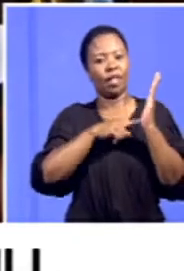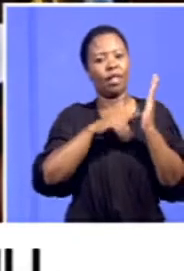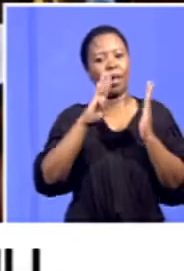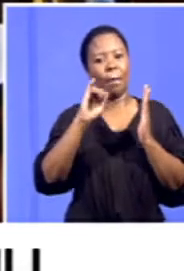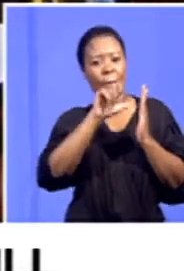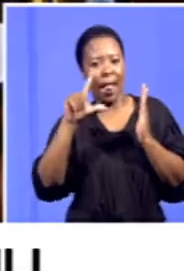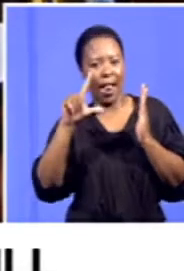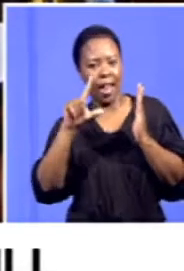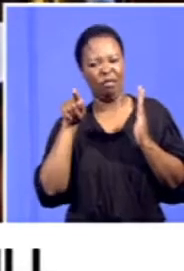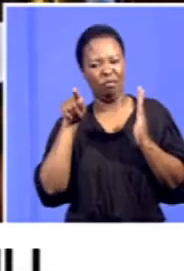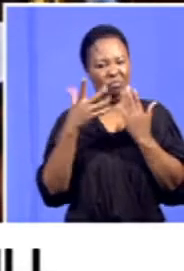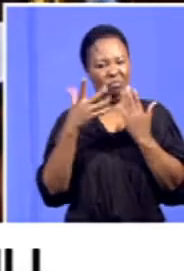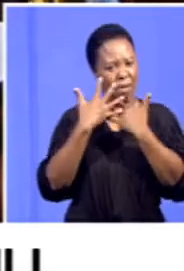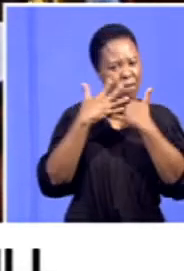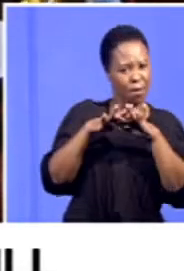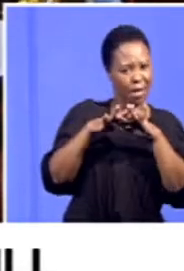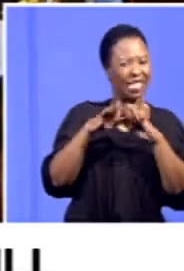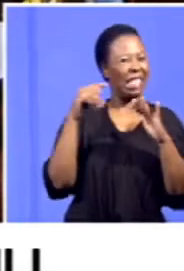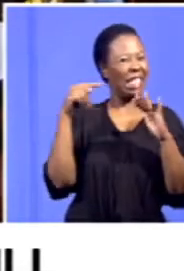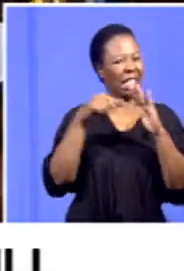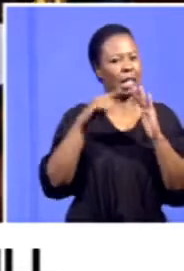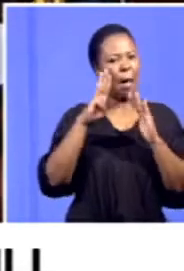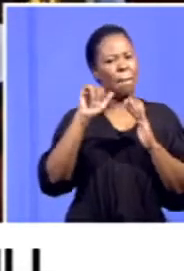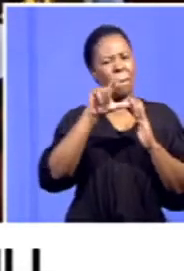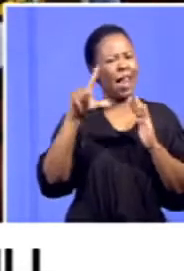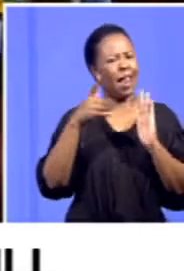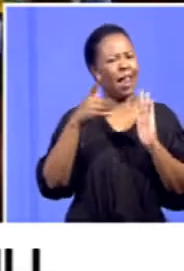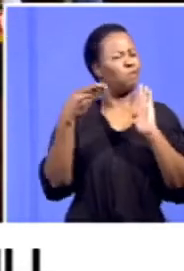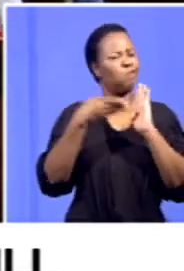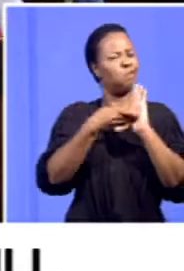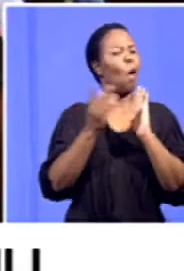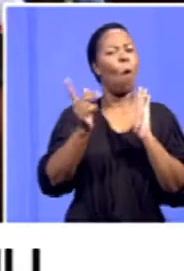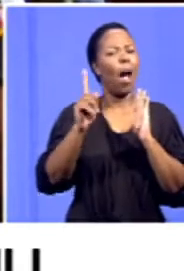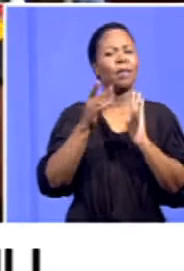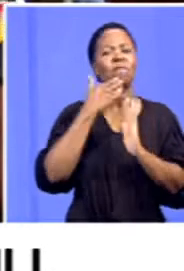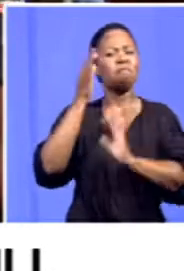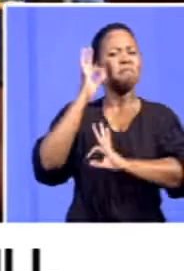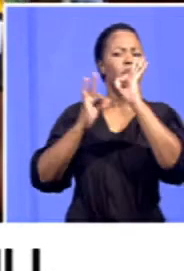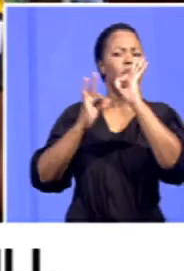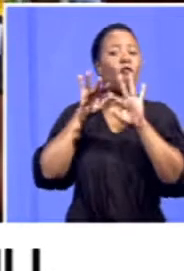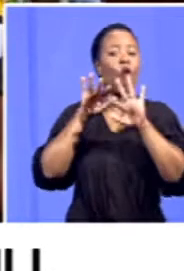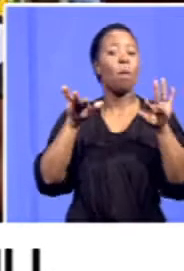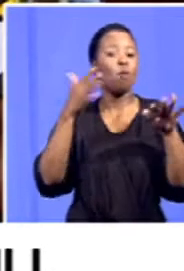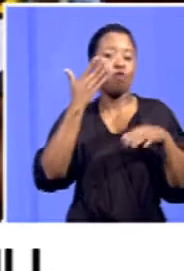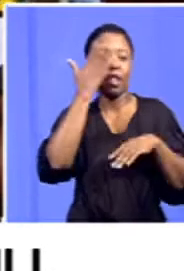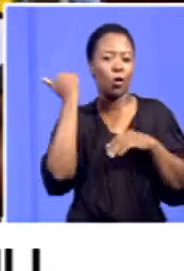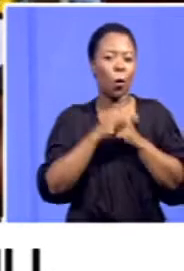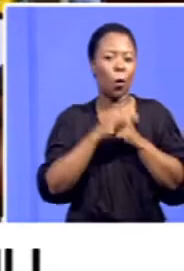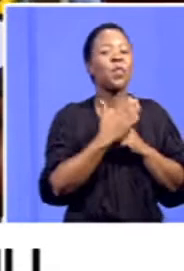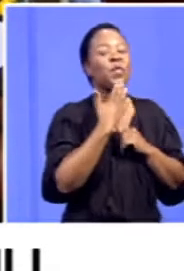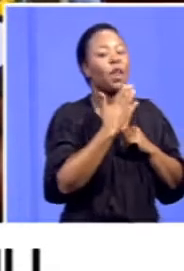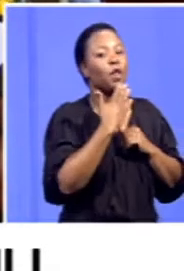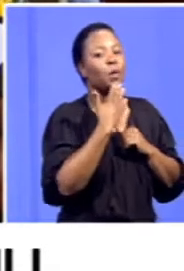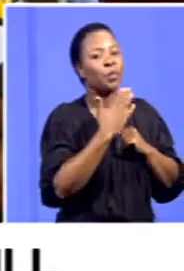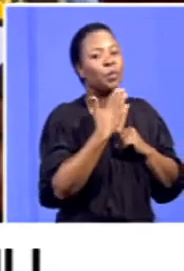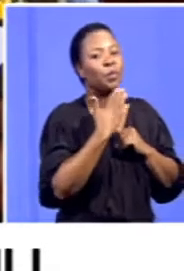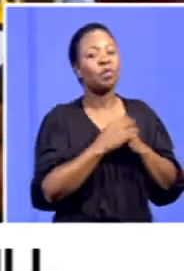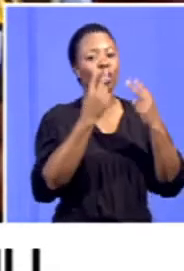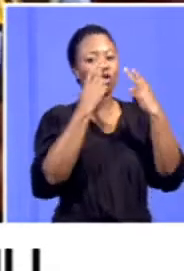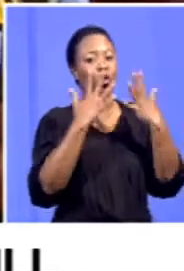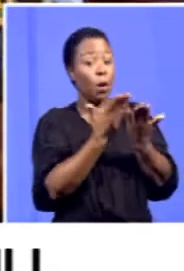implement. I mean, what does it entail for those who actually don't know what it is? Right, thank you very much. Good morning, Tash, and to the viewers.